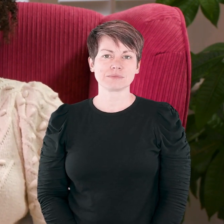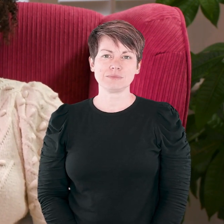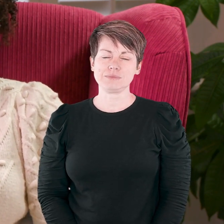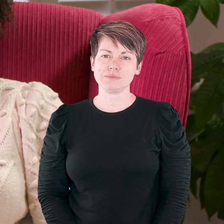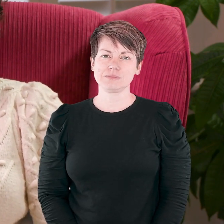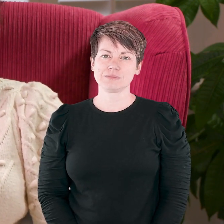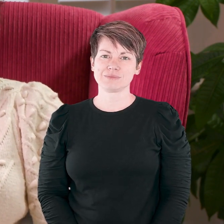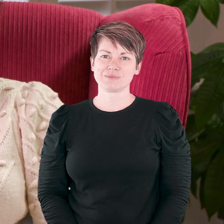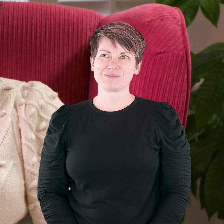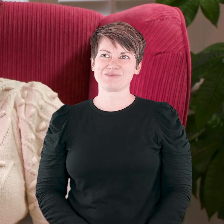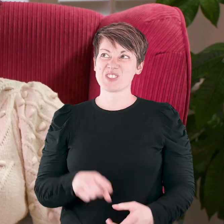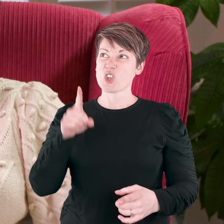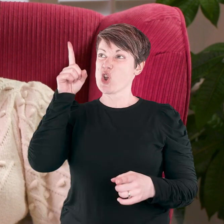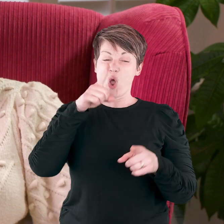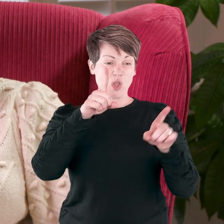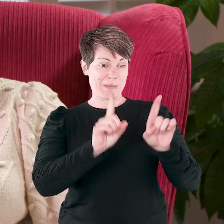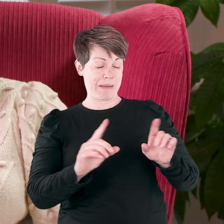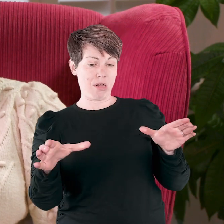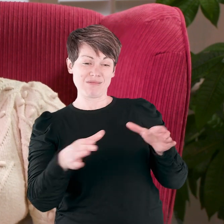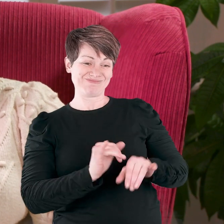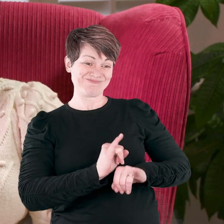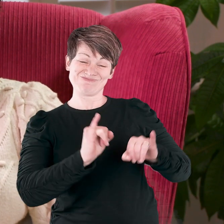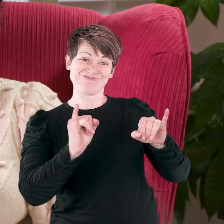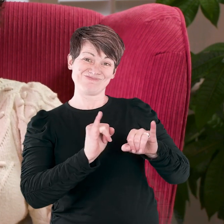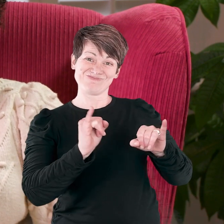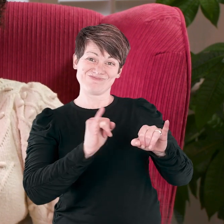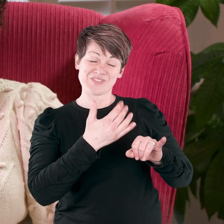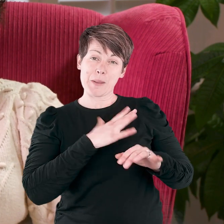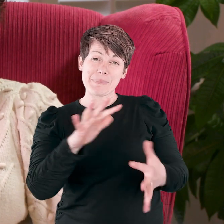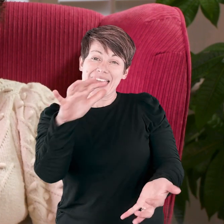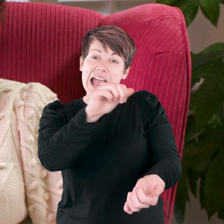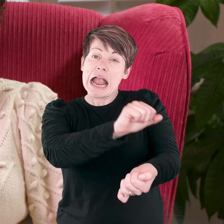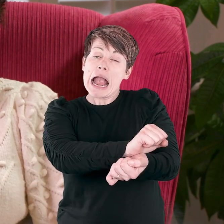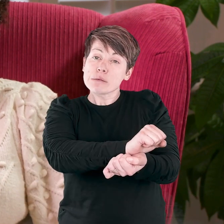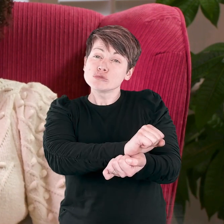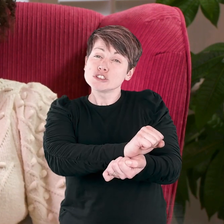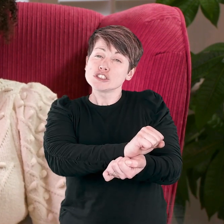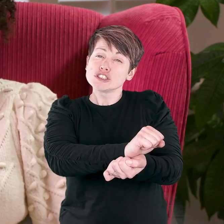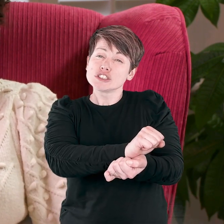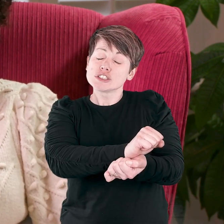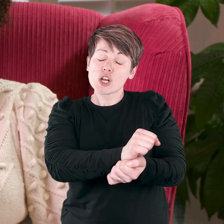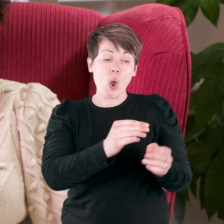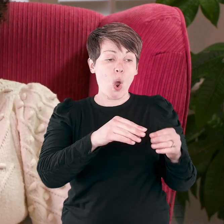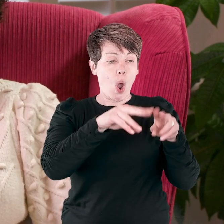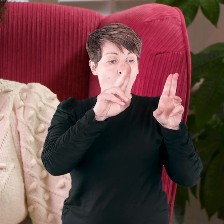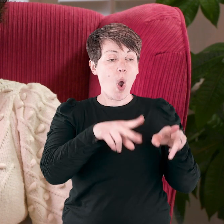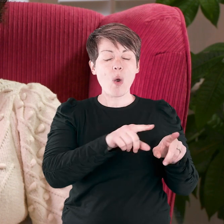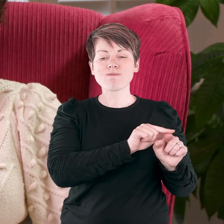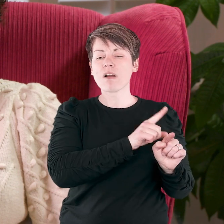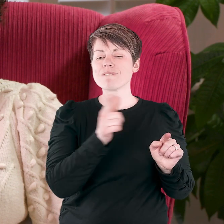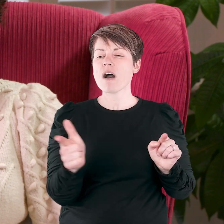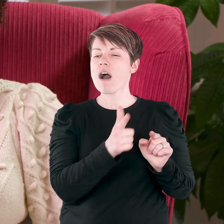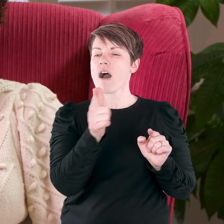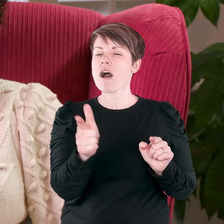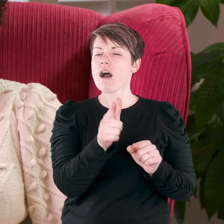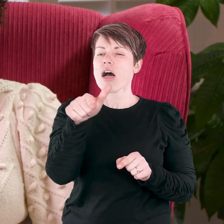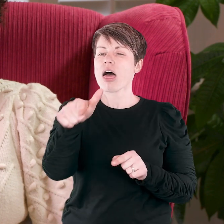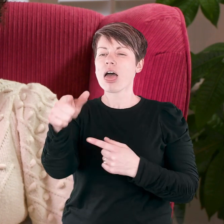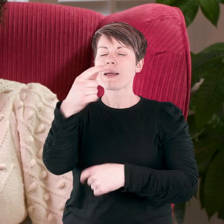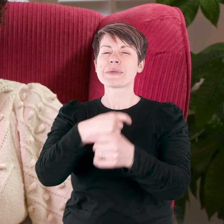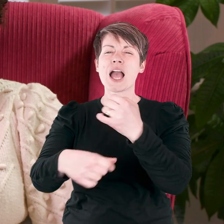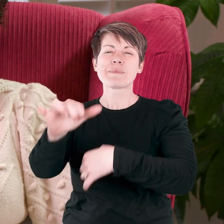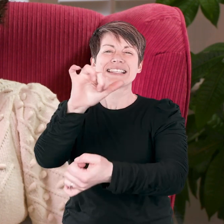Things were not looking good for God's people. They had been captured and taken far from home, and now they